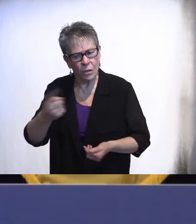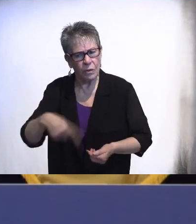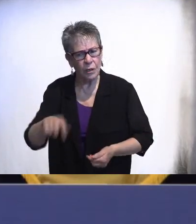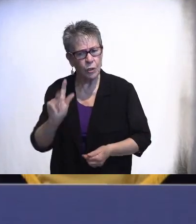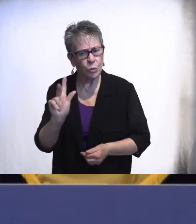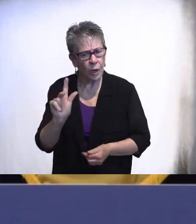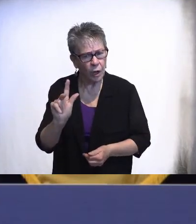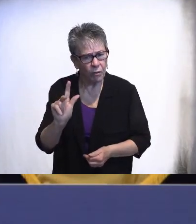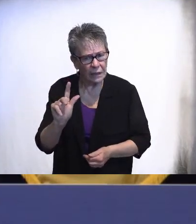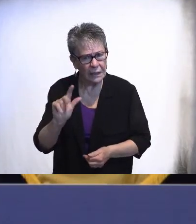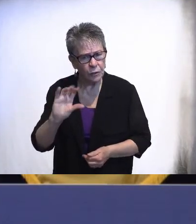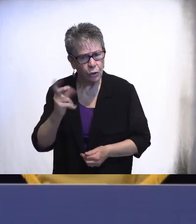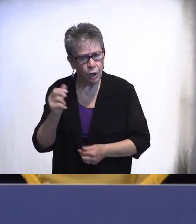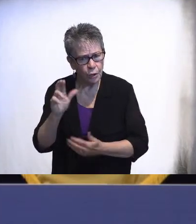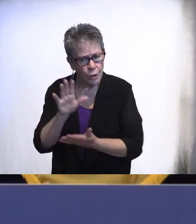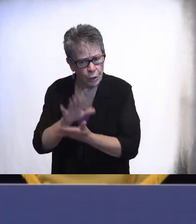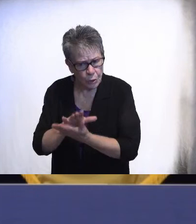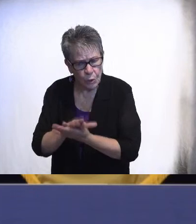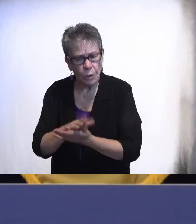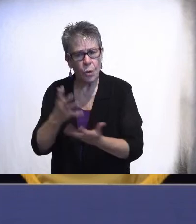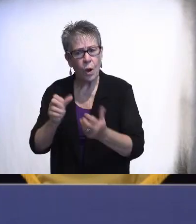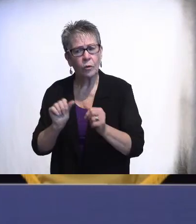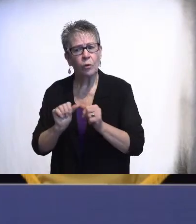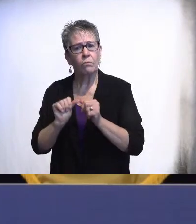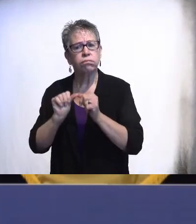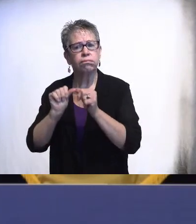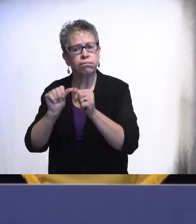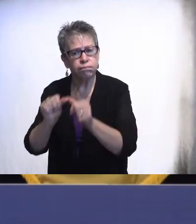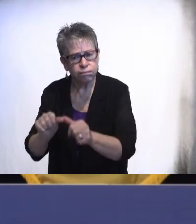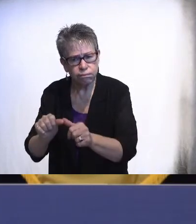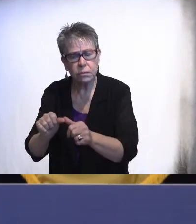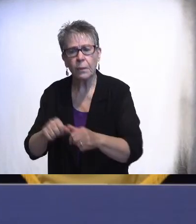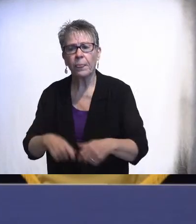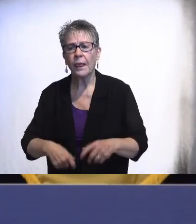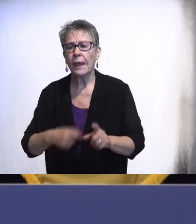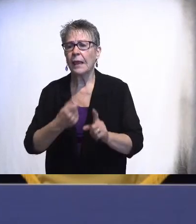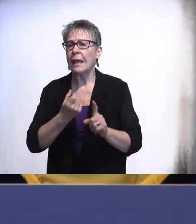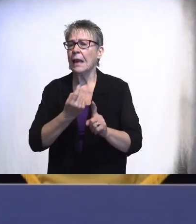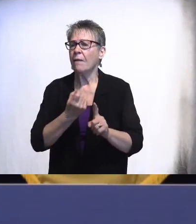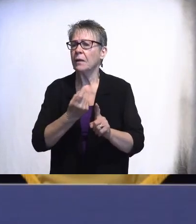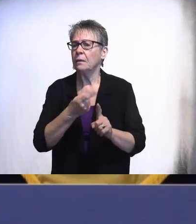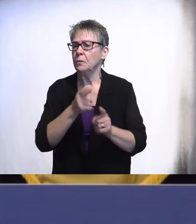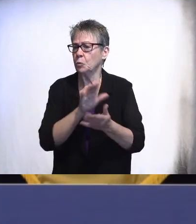wanted expansion. 11 of the 23. We approved 6 of the 11.